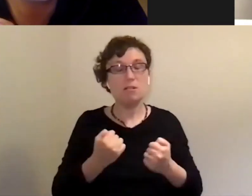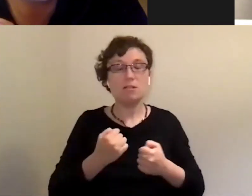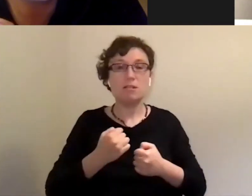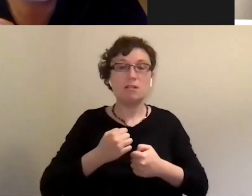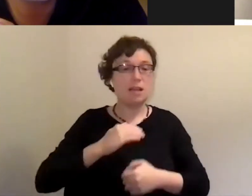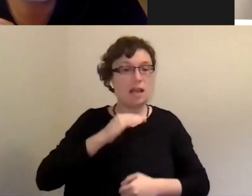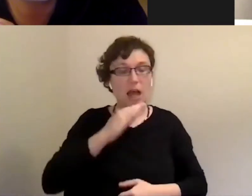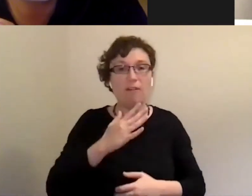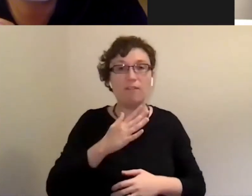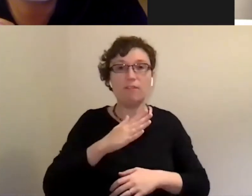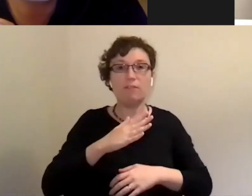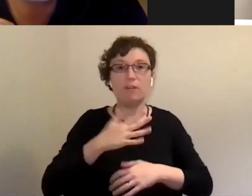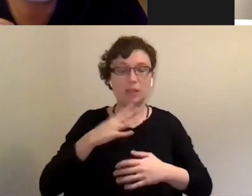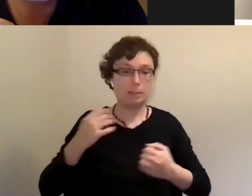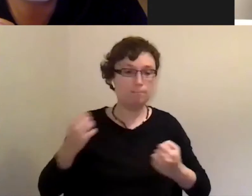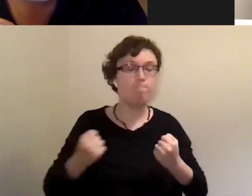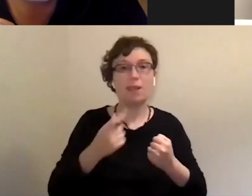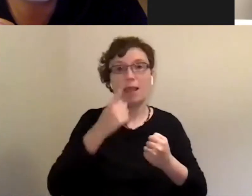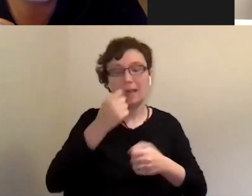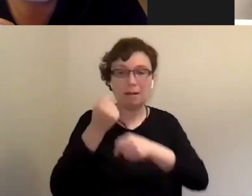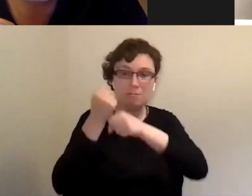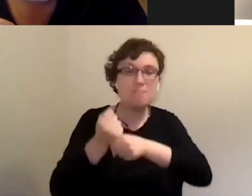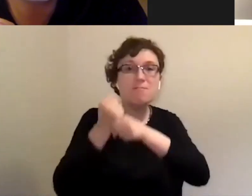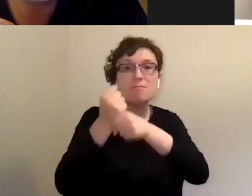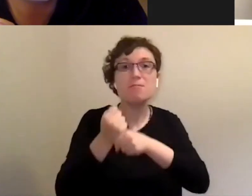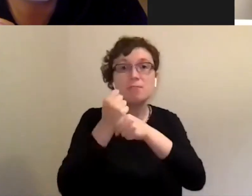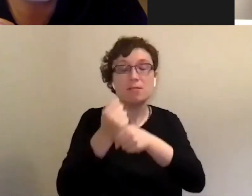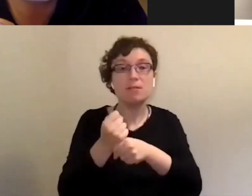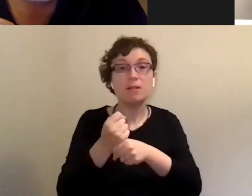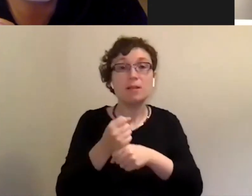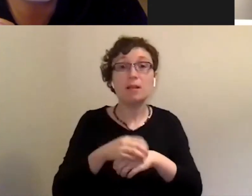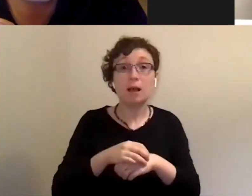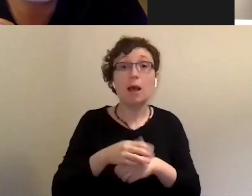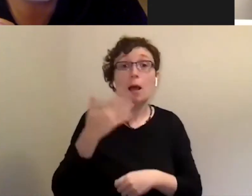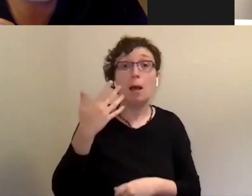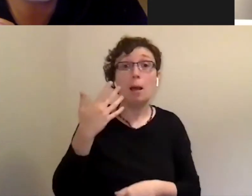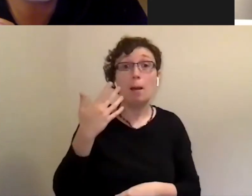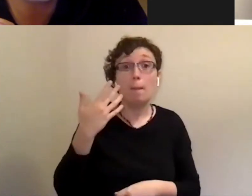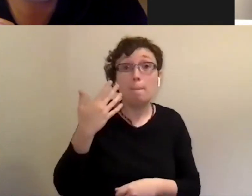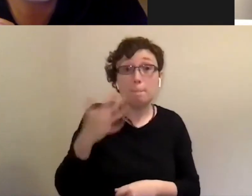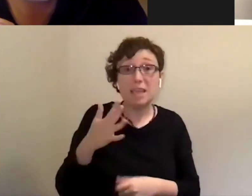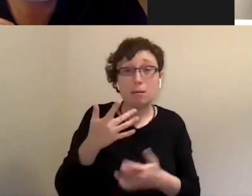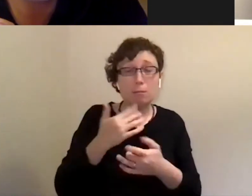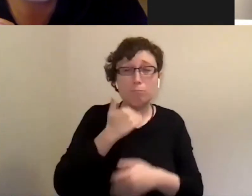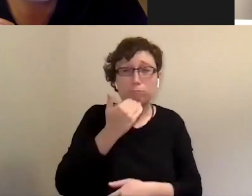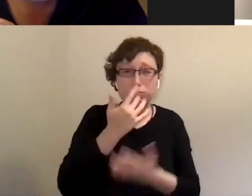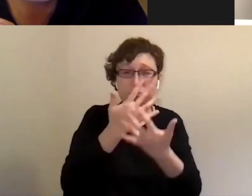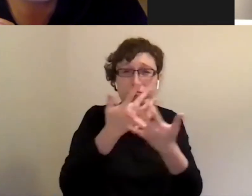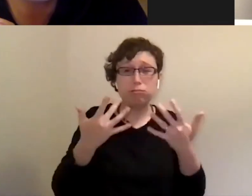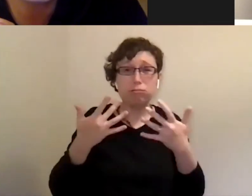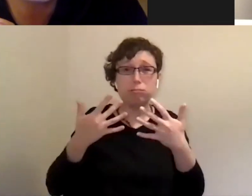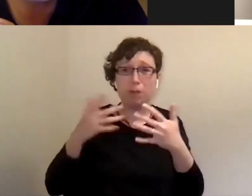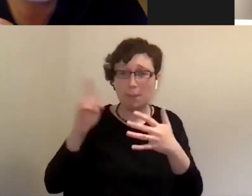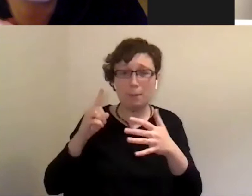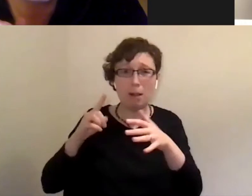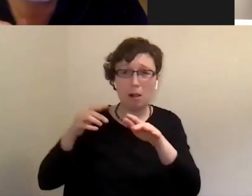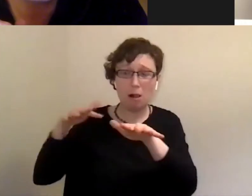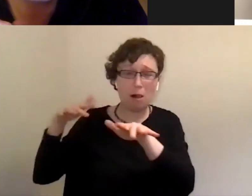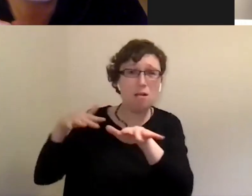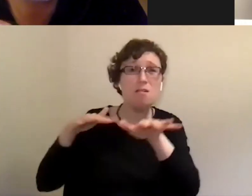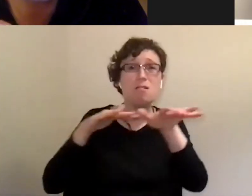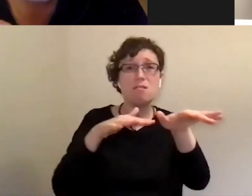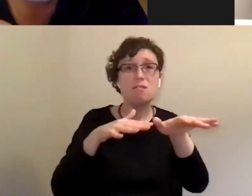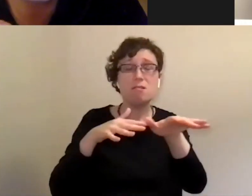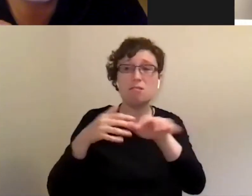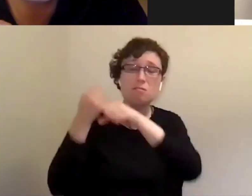same 1,000 people that were at our protests, for example, where are you now? What have you done since you held your banner and took